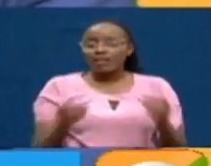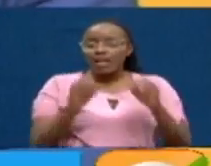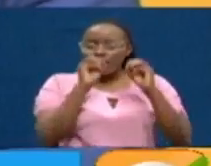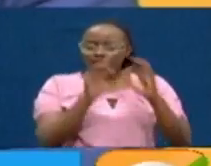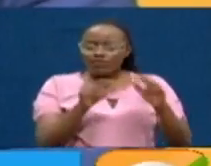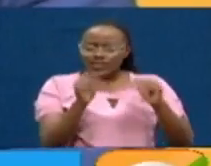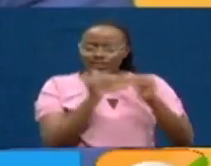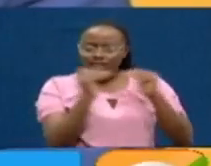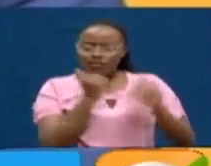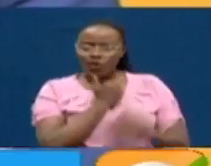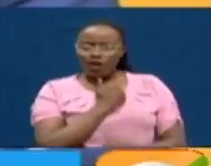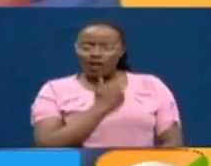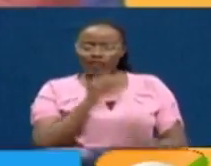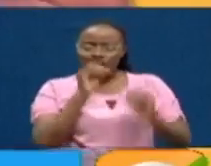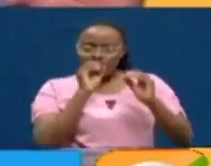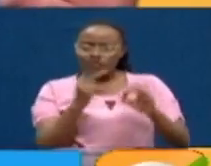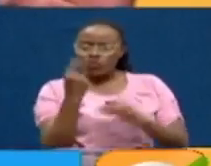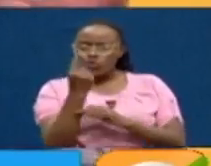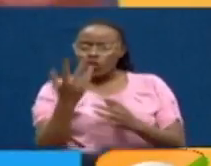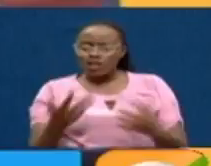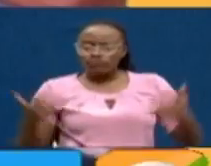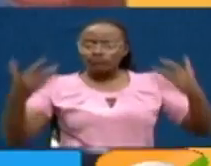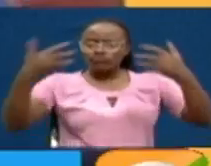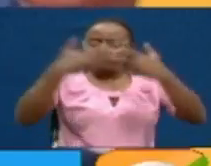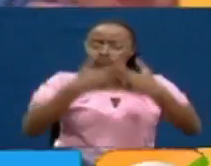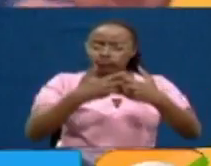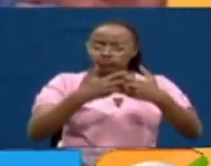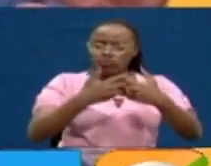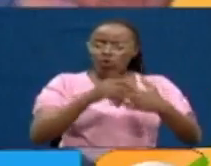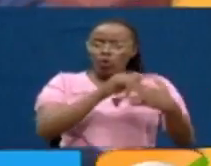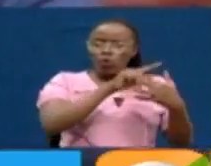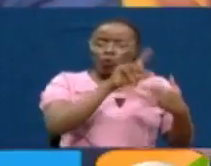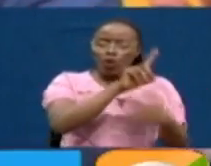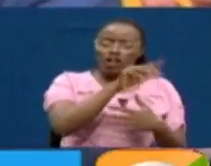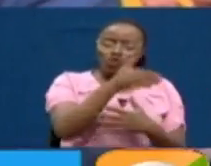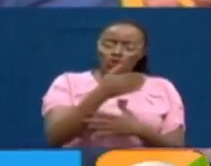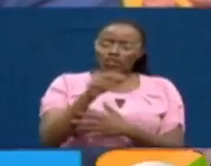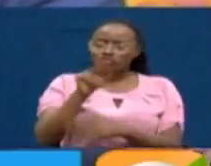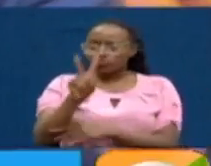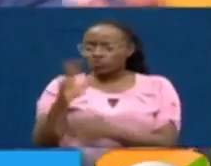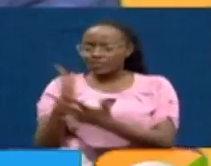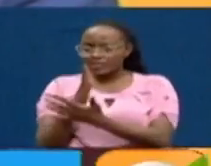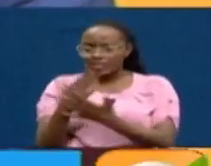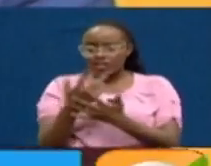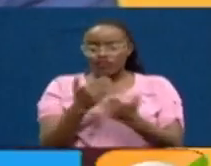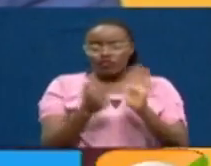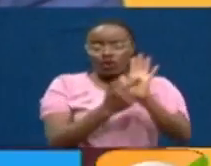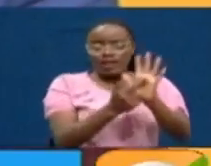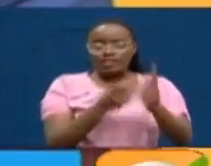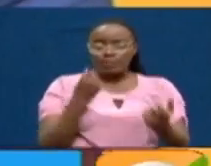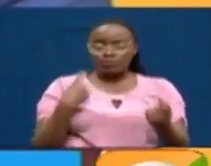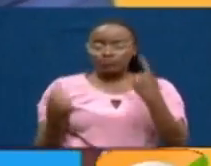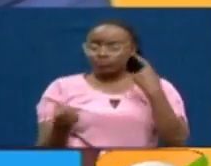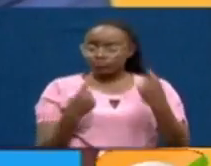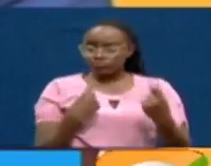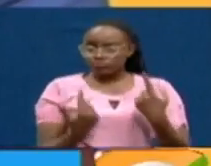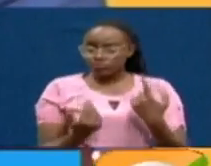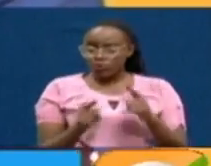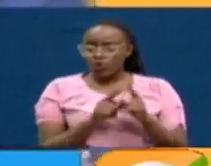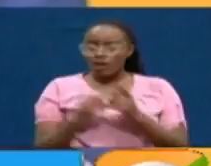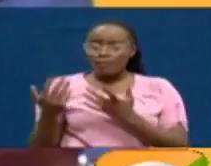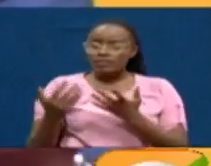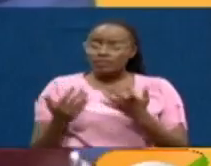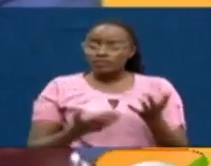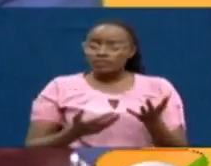we are at that level, if we just integrate one or two sectors like now the tea sector, we say that now we'll not be importing,